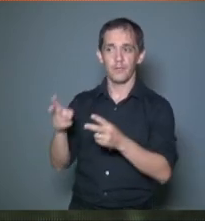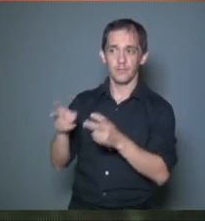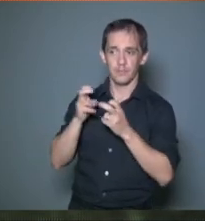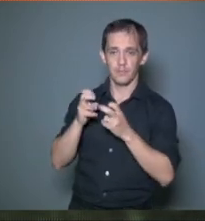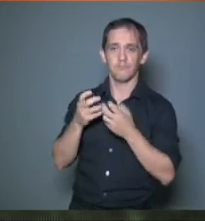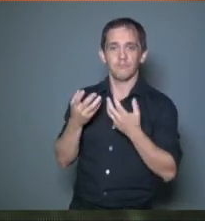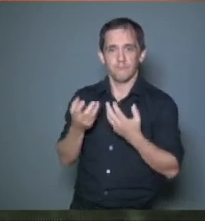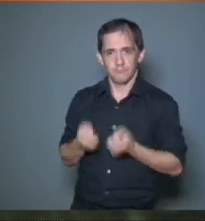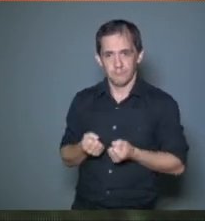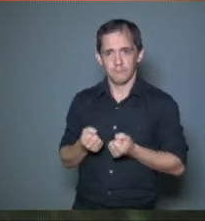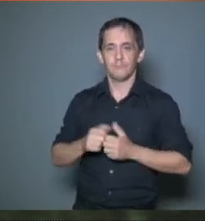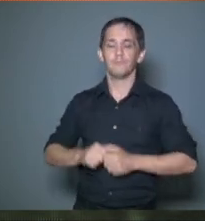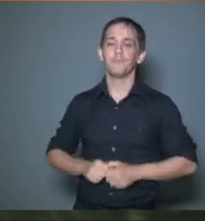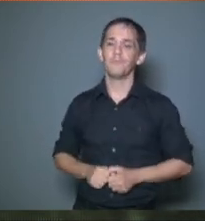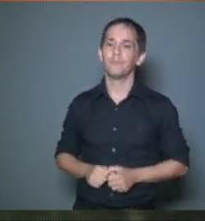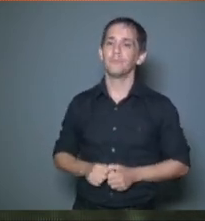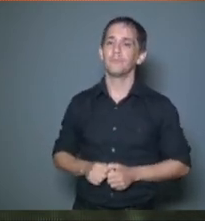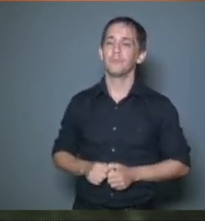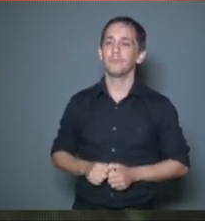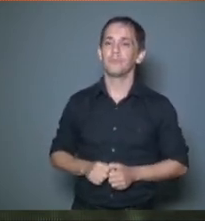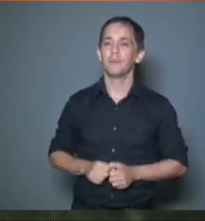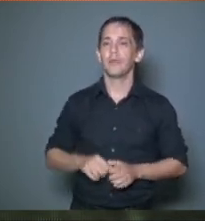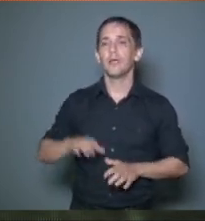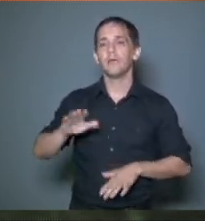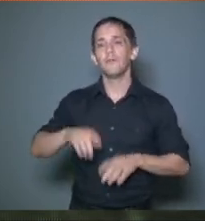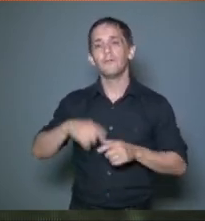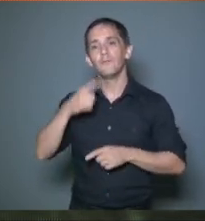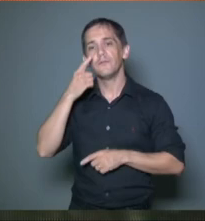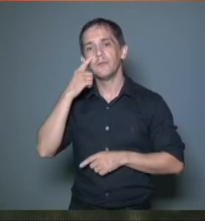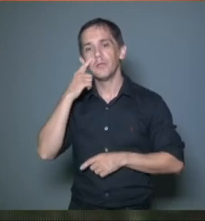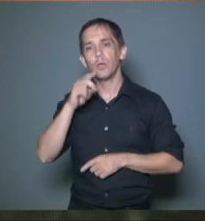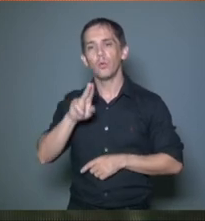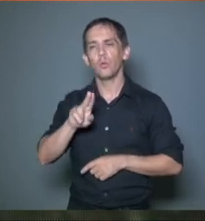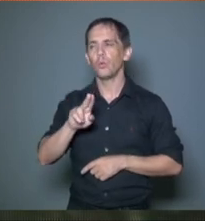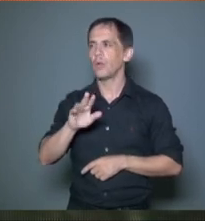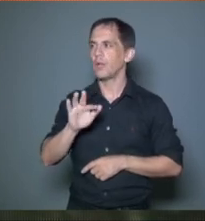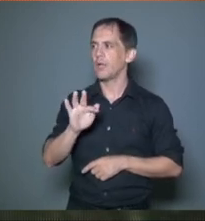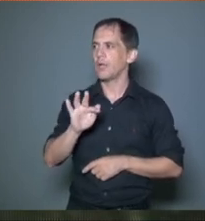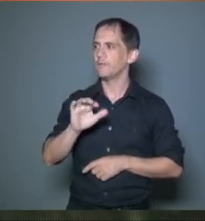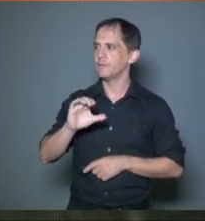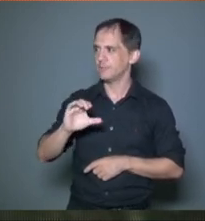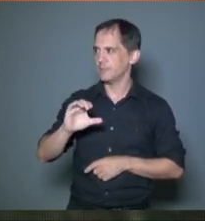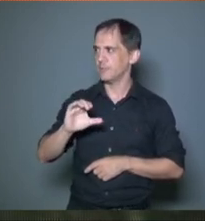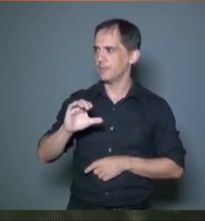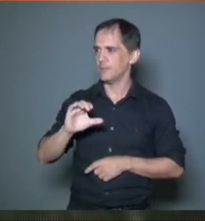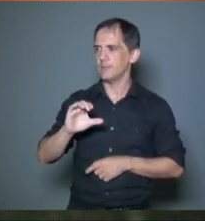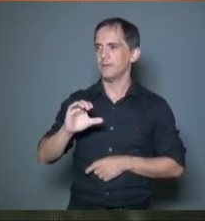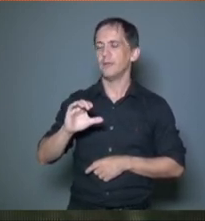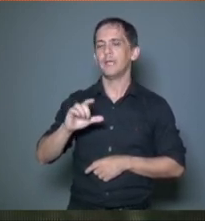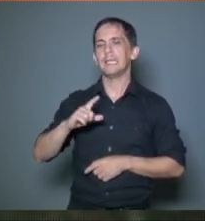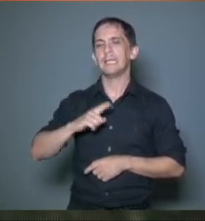That's also an option, the dollar at the current level. We might raise